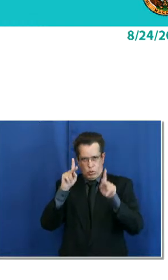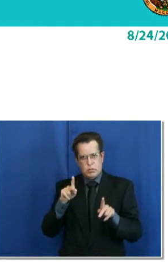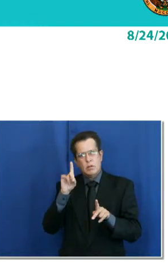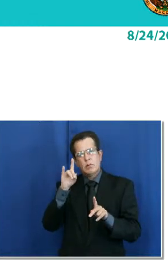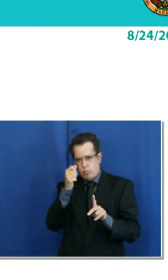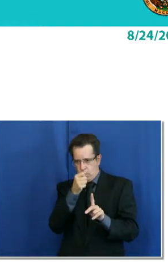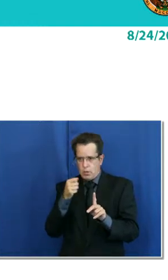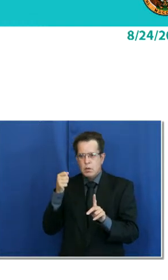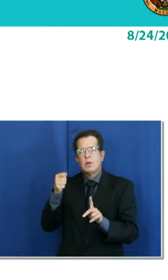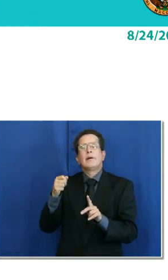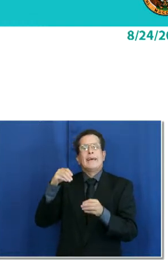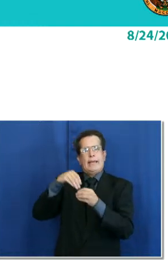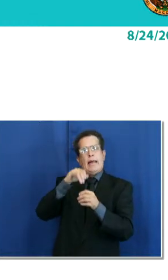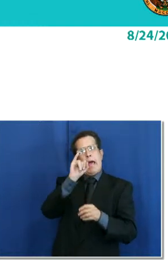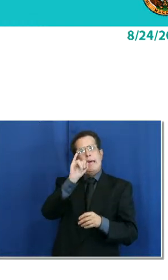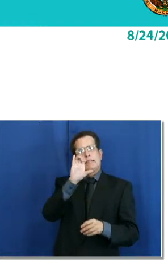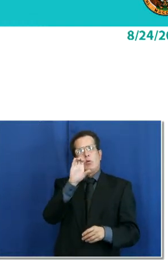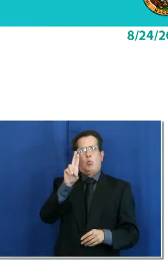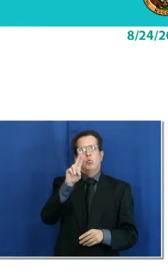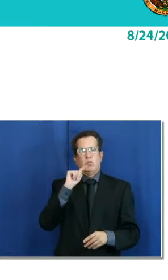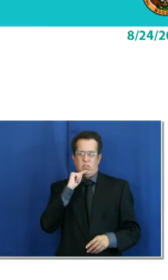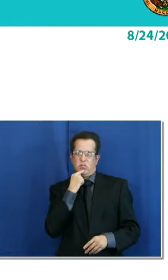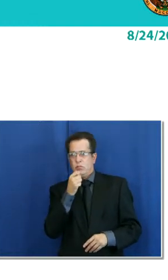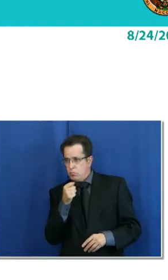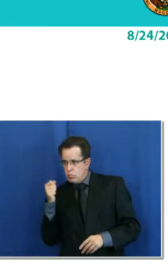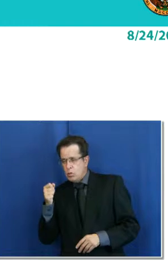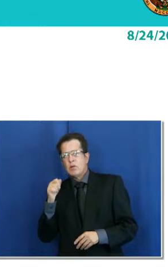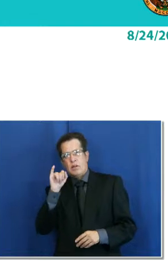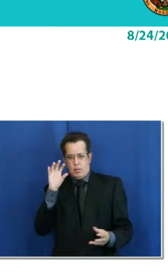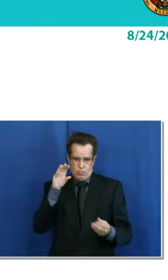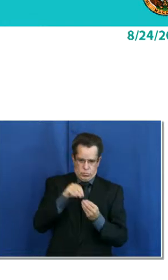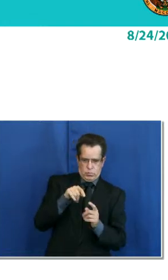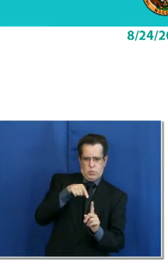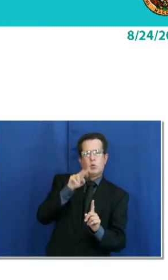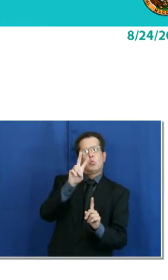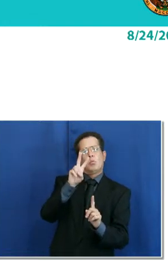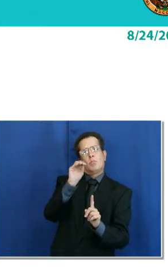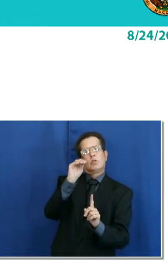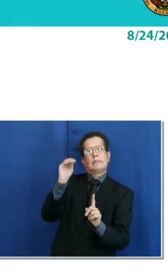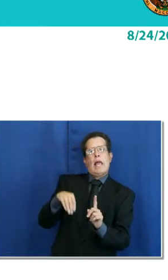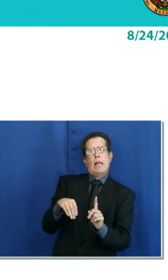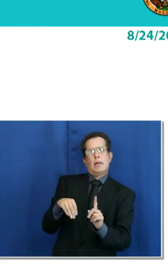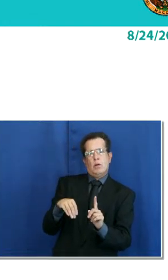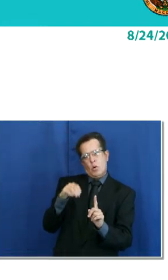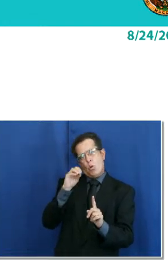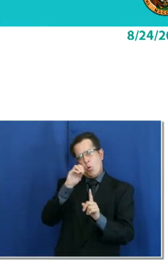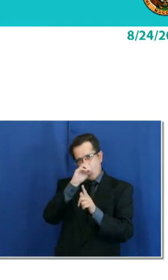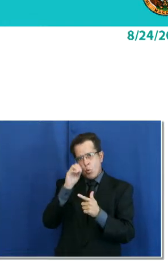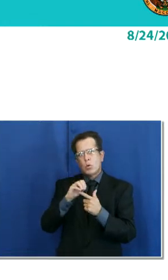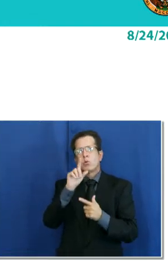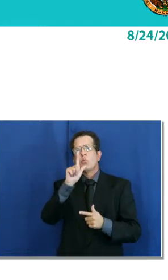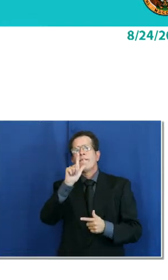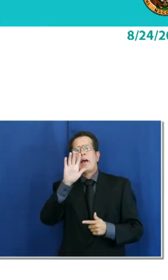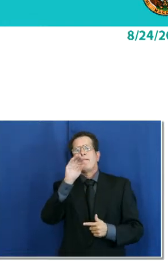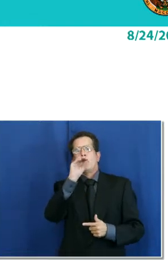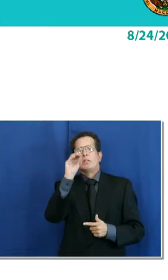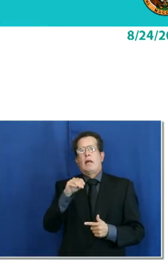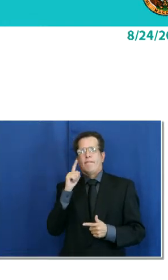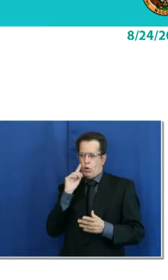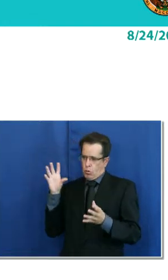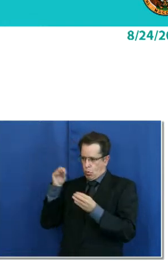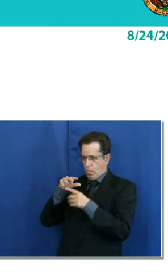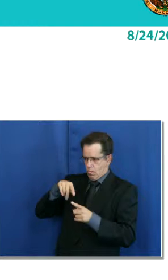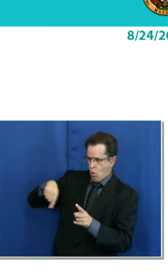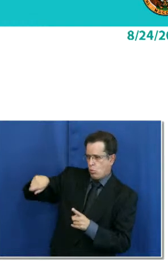been admitted to the ICU. This number is 2% of the total number of cases and 25% of the total number of